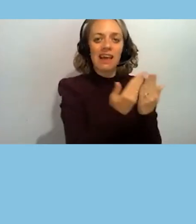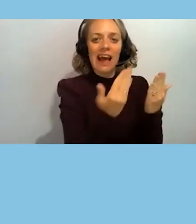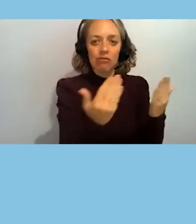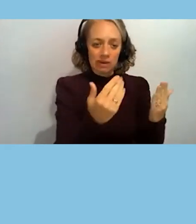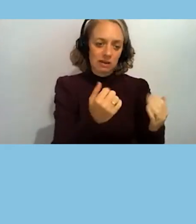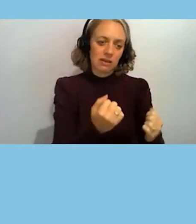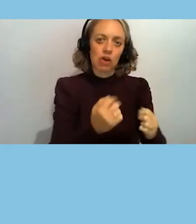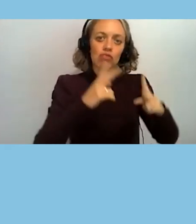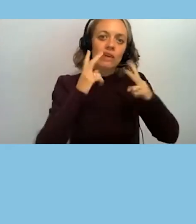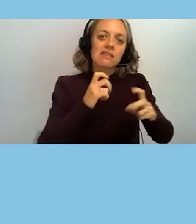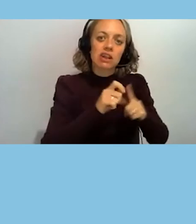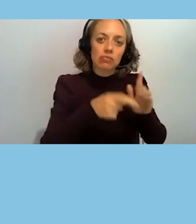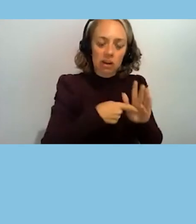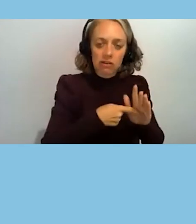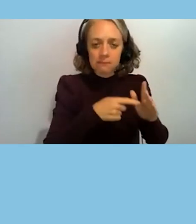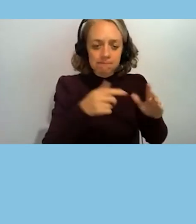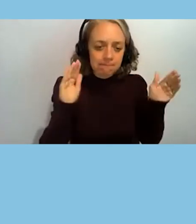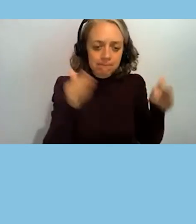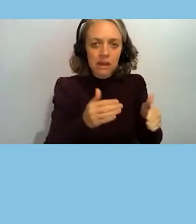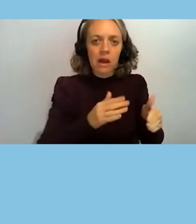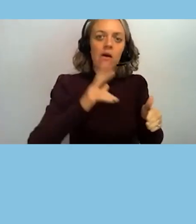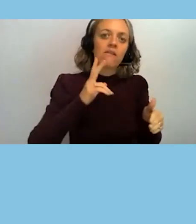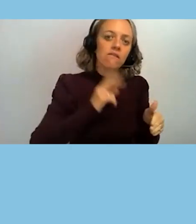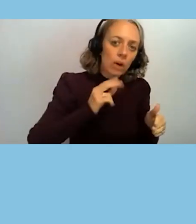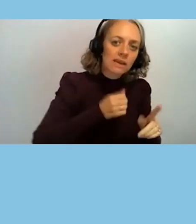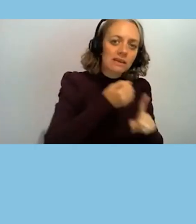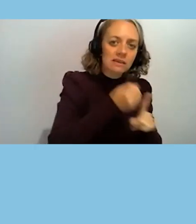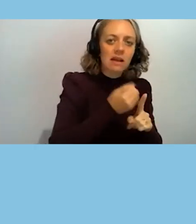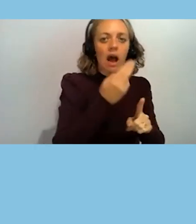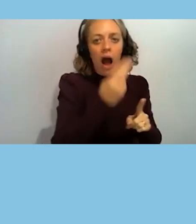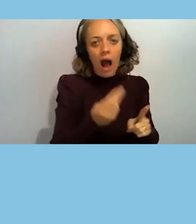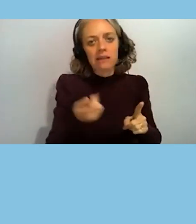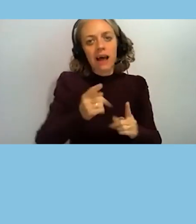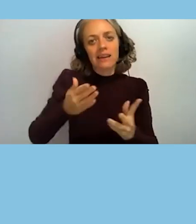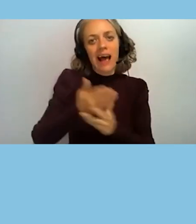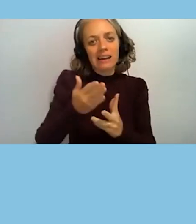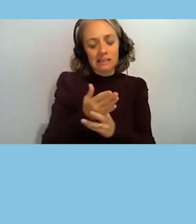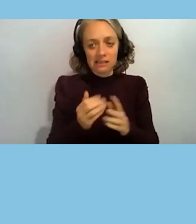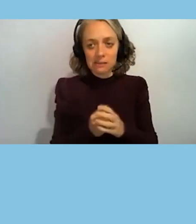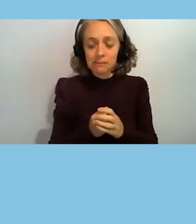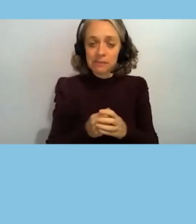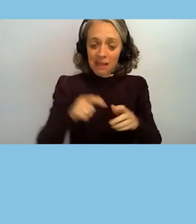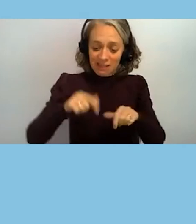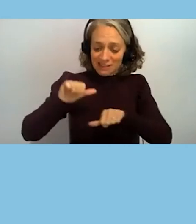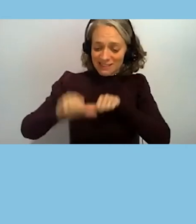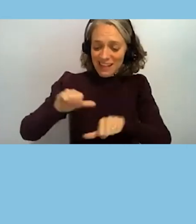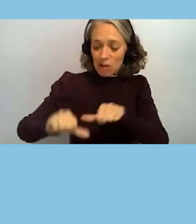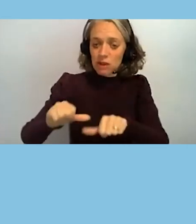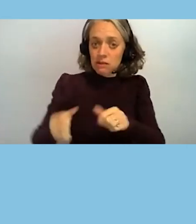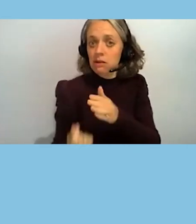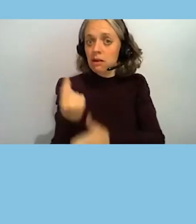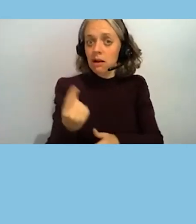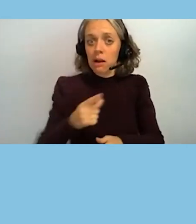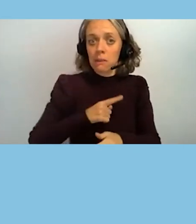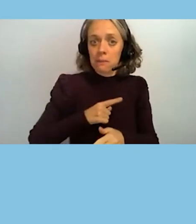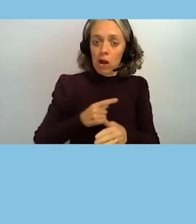lead on voice, art, and access. More specifically and socially, this series comes about through a very close,